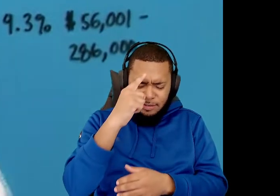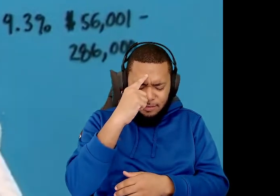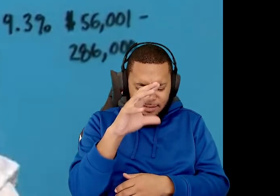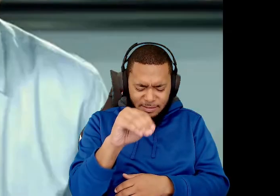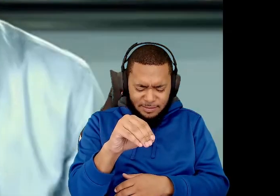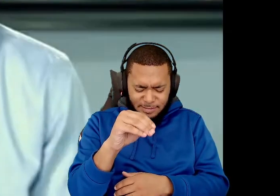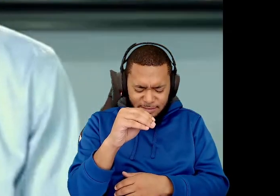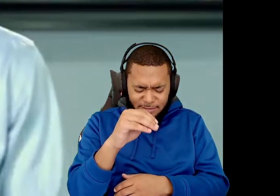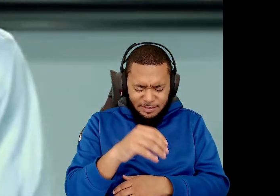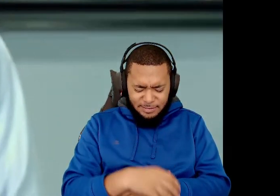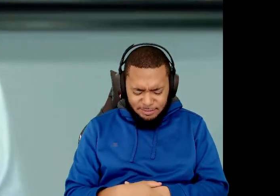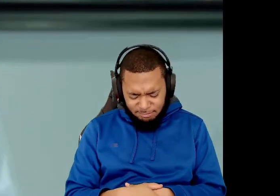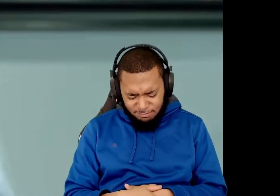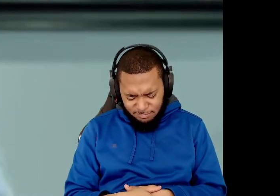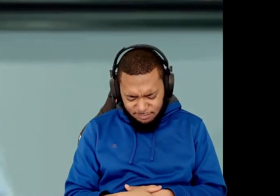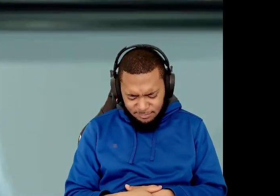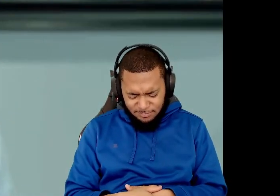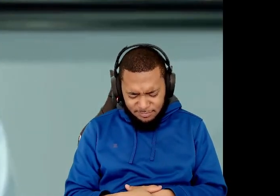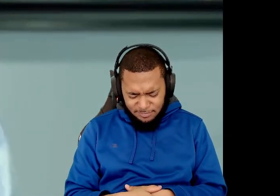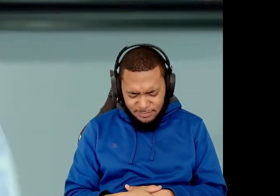$11,694.50.